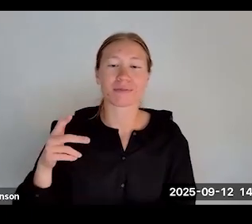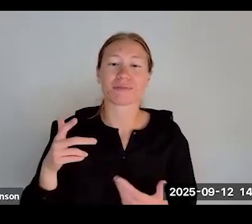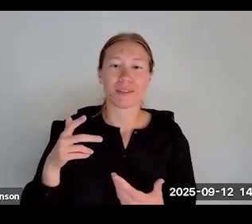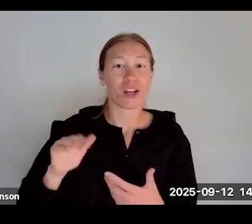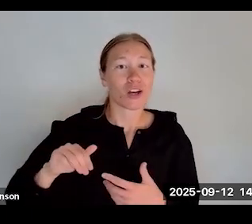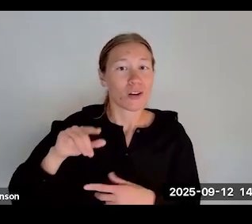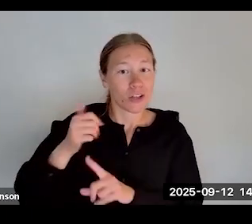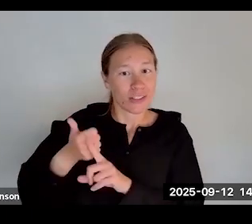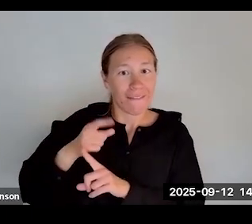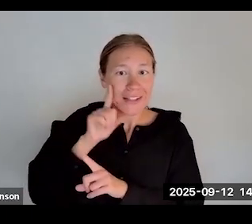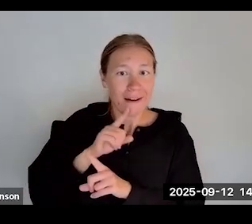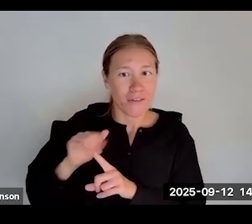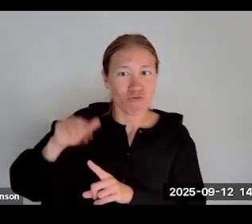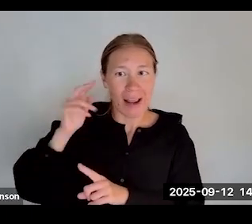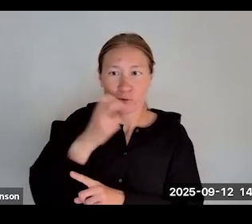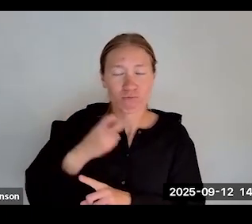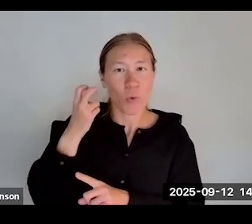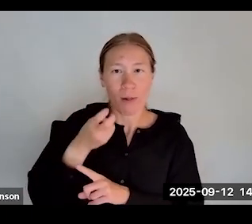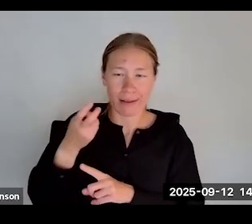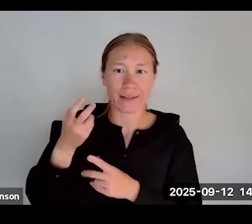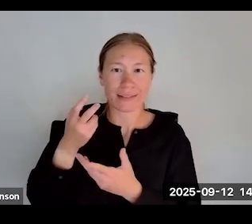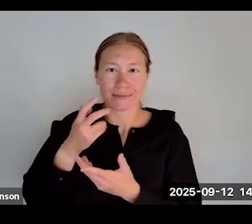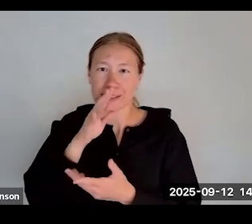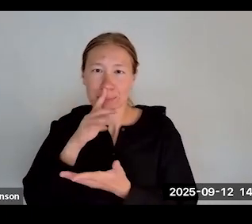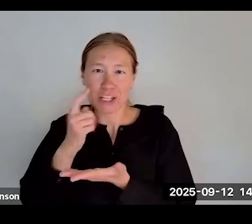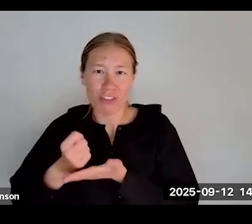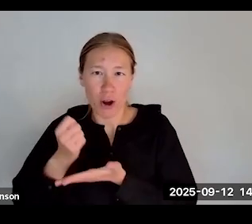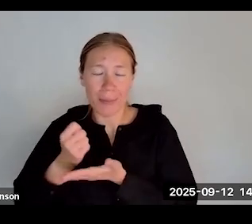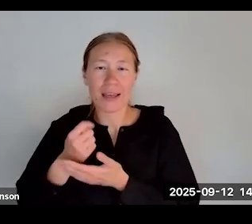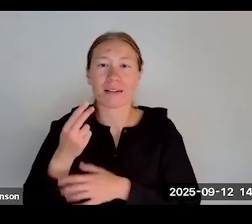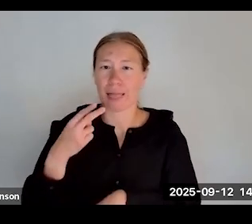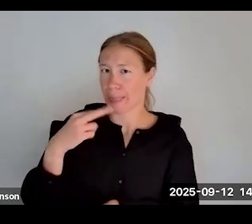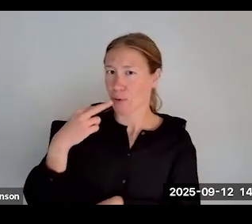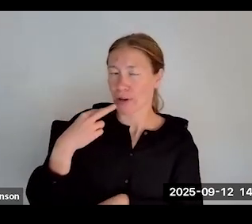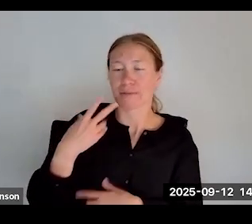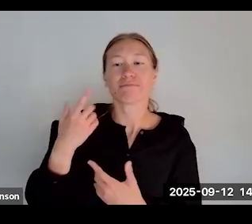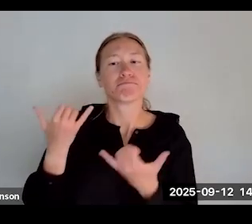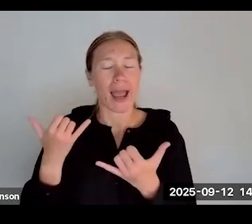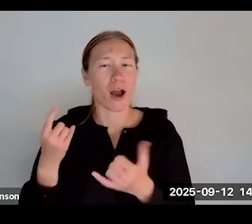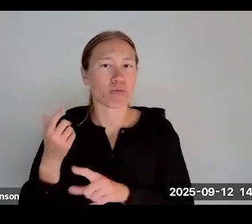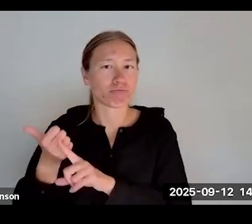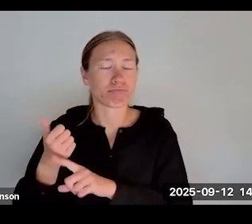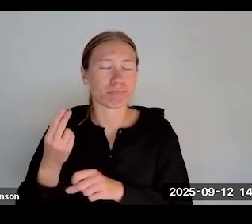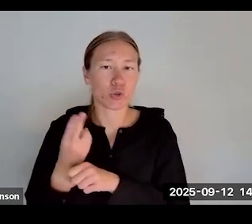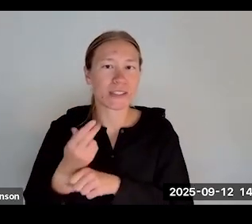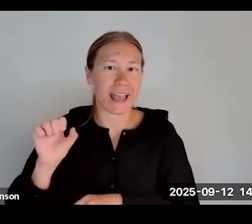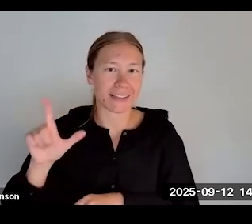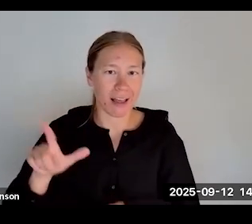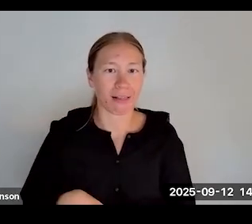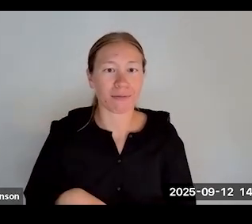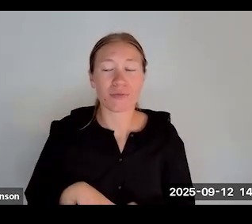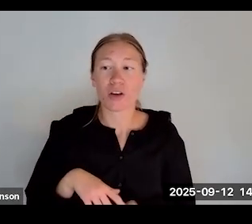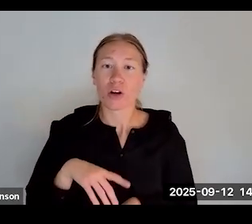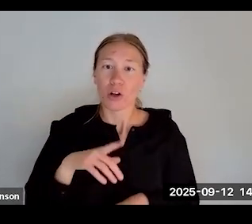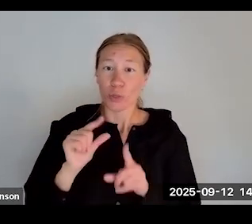means a focus on speech therapy and lip reading, but she now uses ASL. True Biz The words true biz are